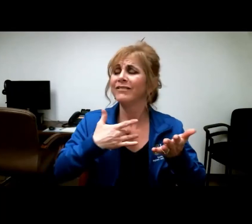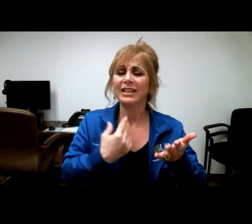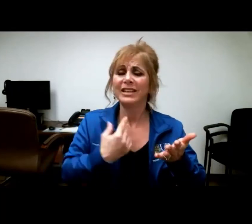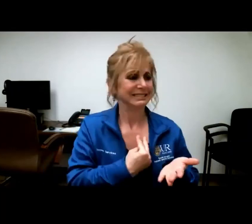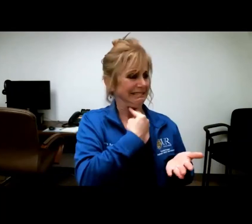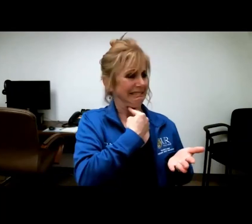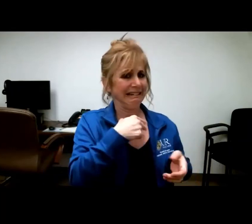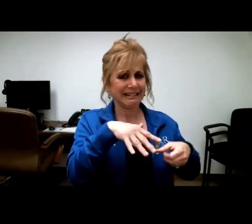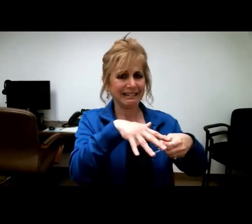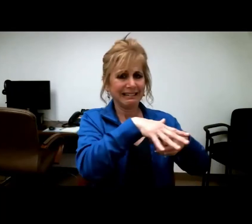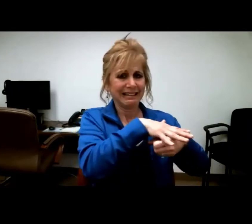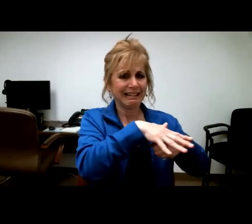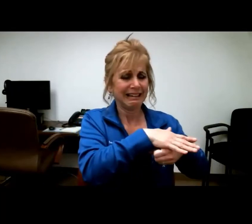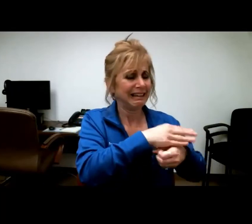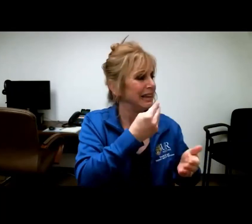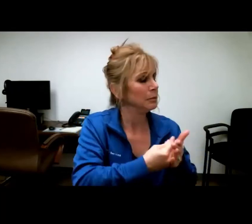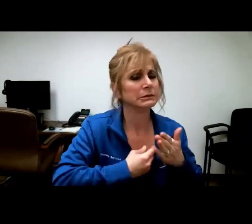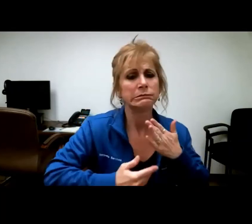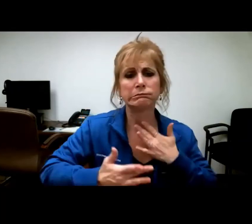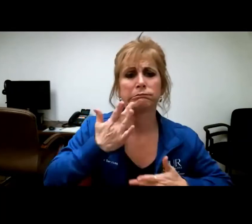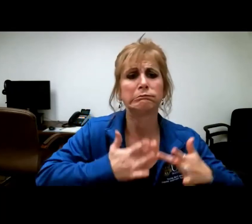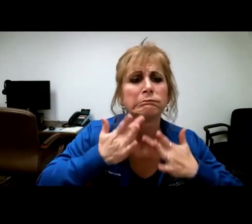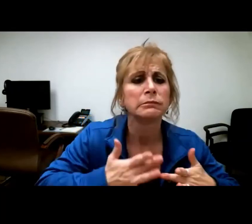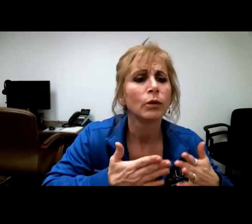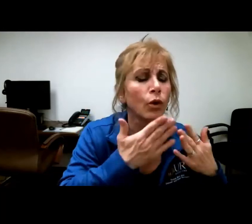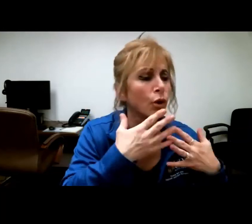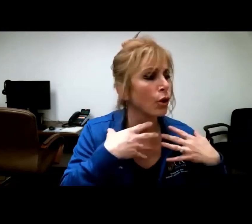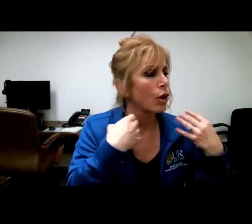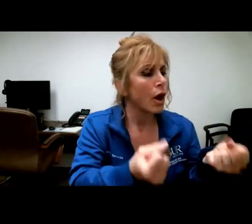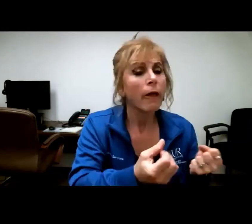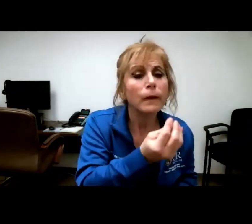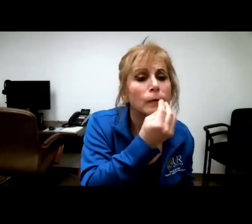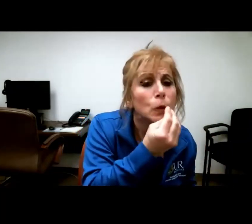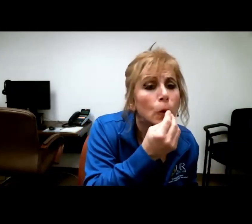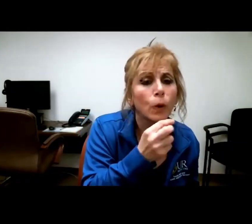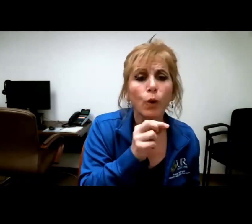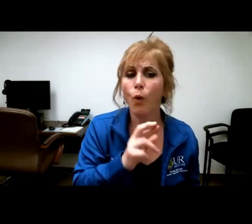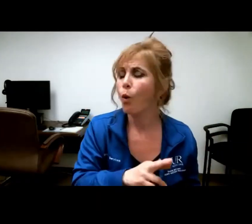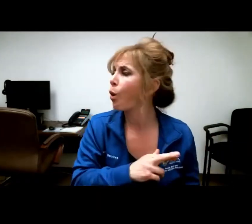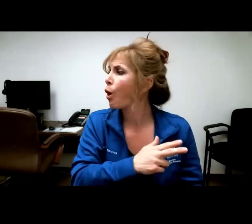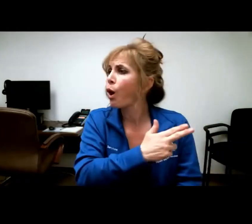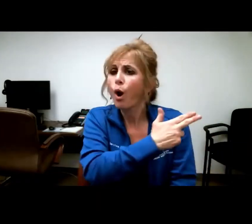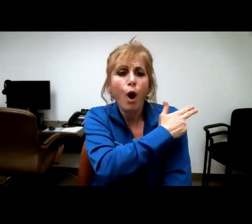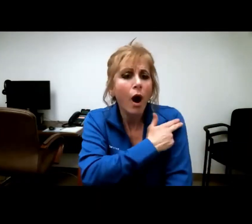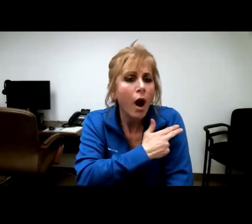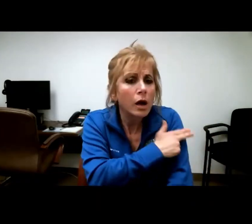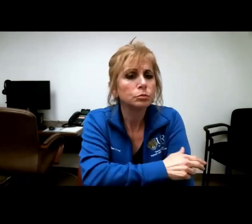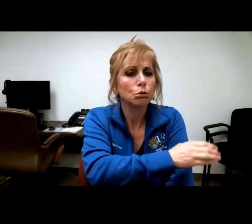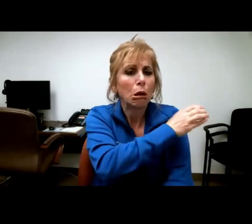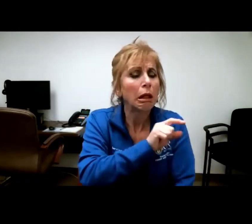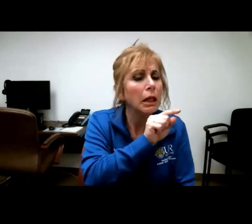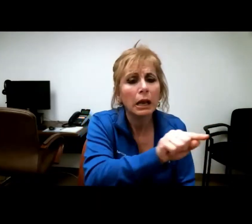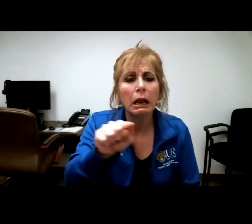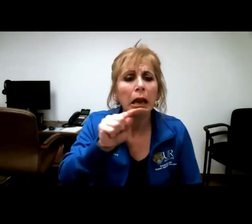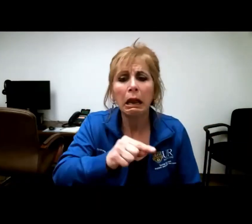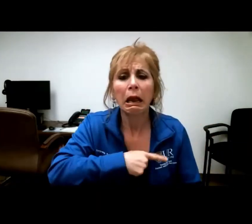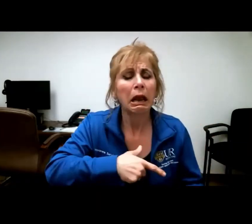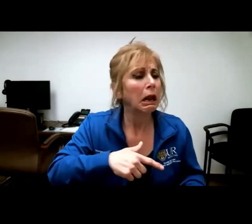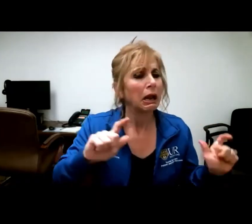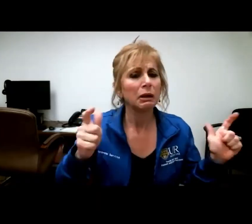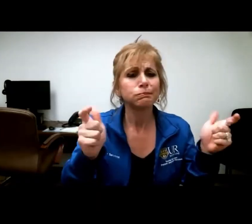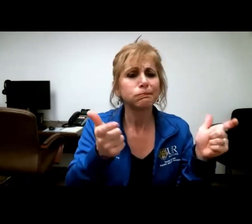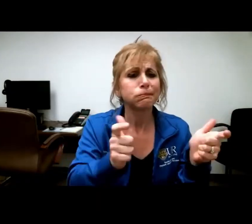healthy food, and also reduced access to healthcare centers and healthcare information. And so we get